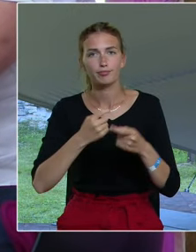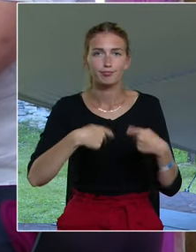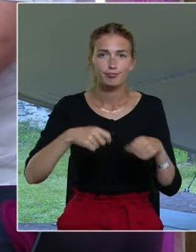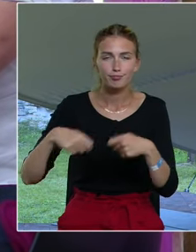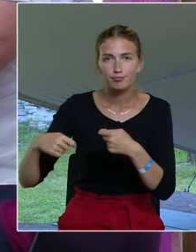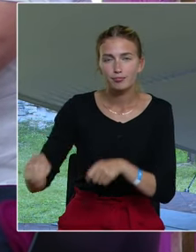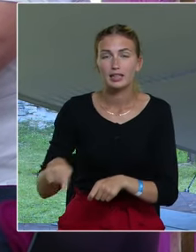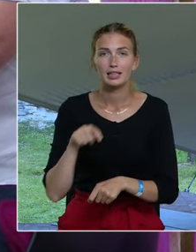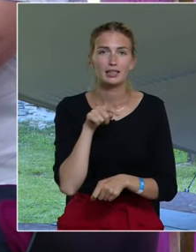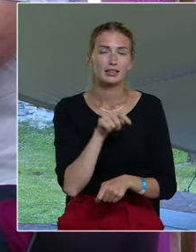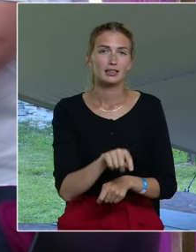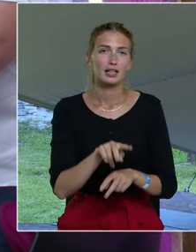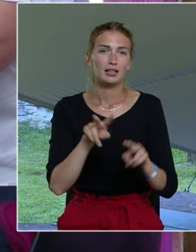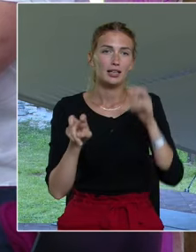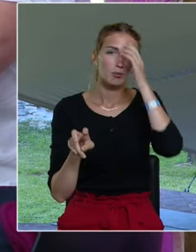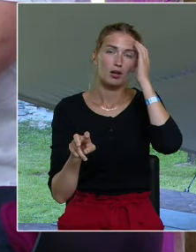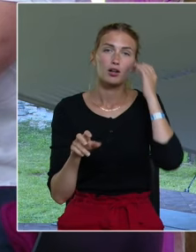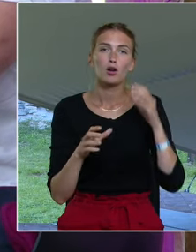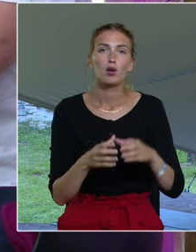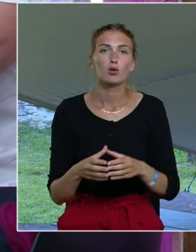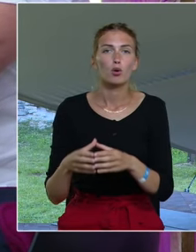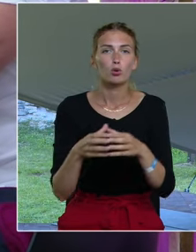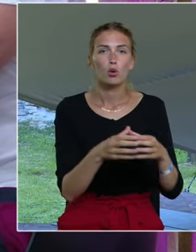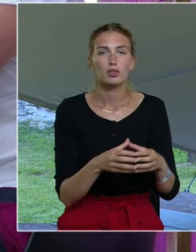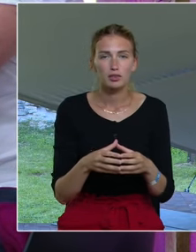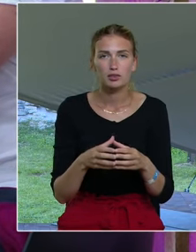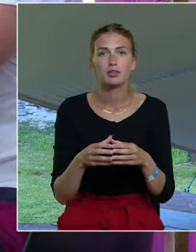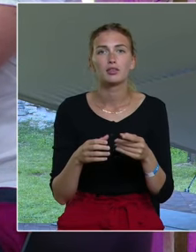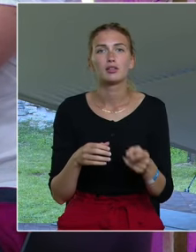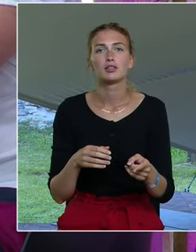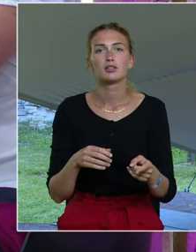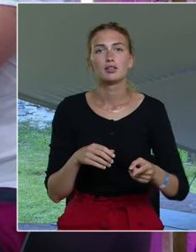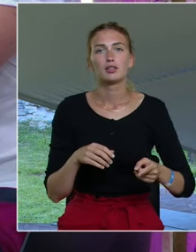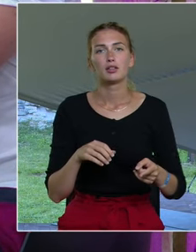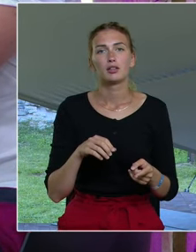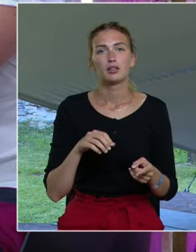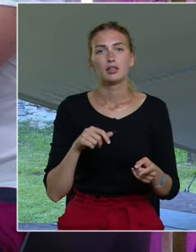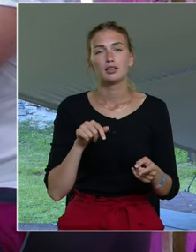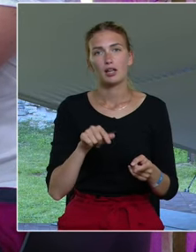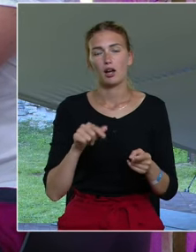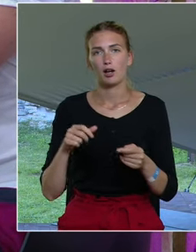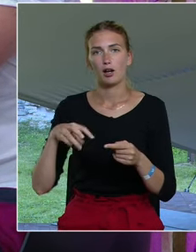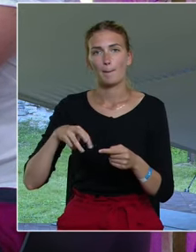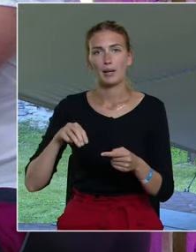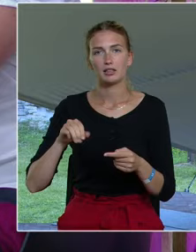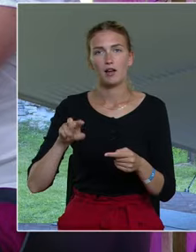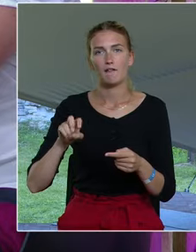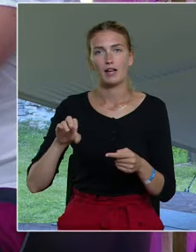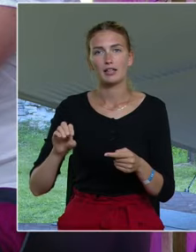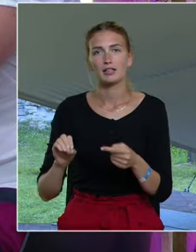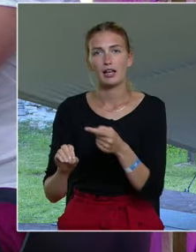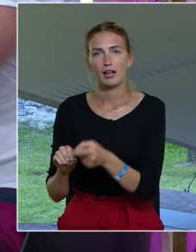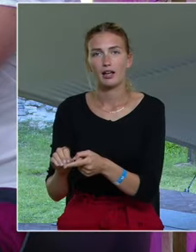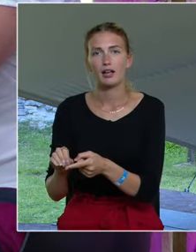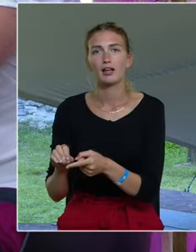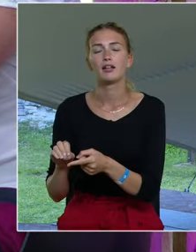their community grant spin-off called Aave Gochi, which has their 8-bit metaverse, and I'm